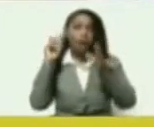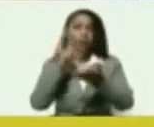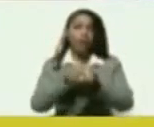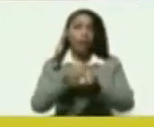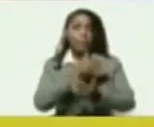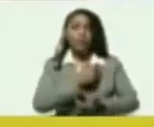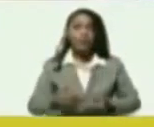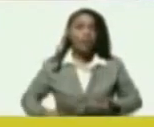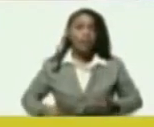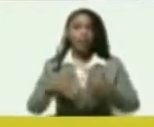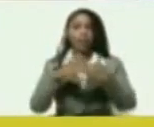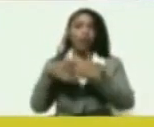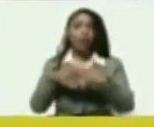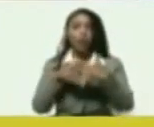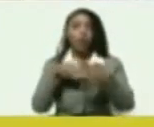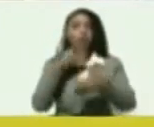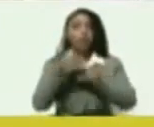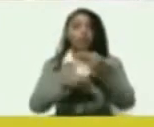Biden's arrival